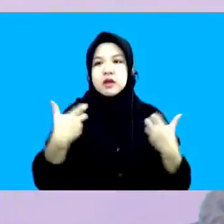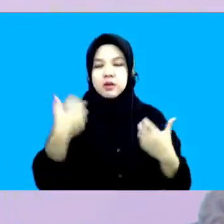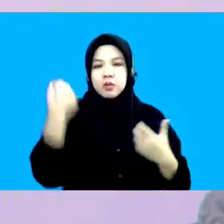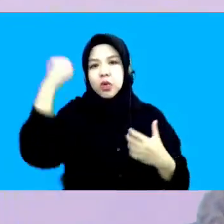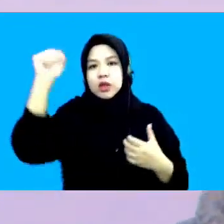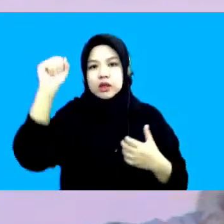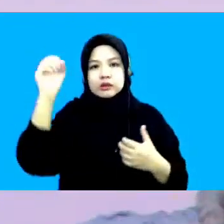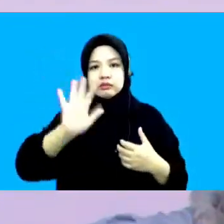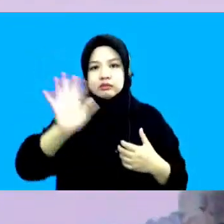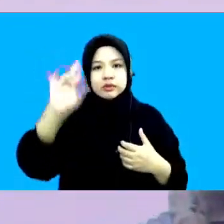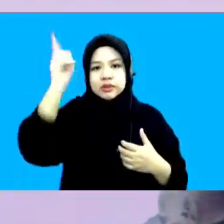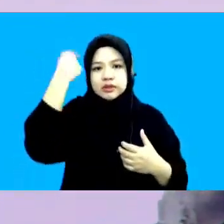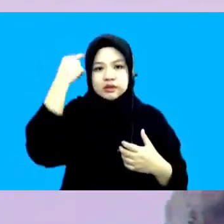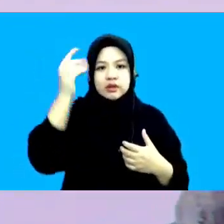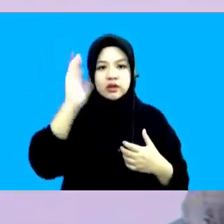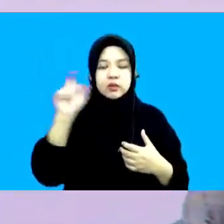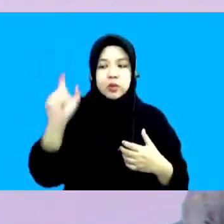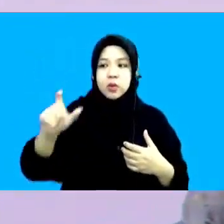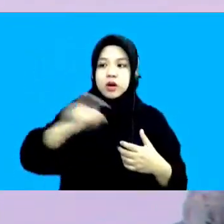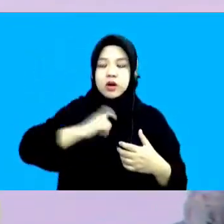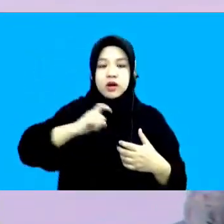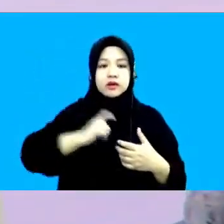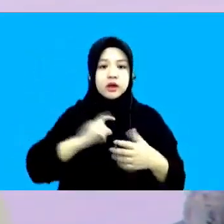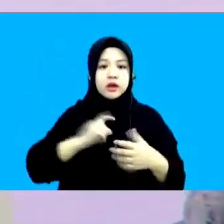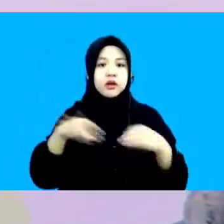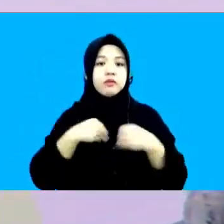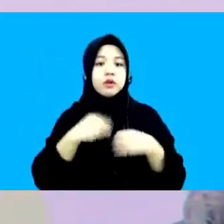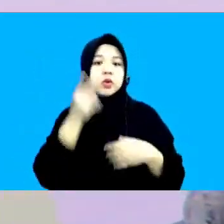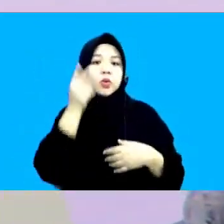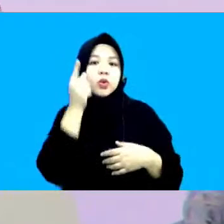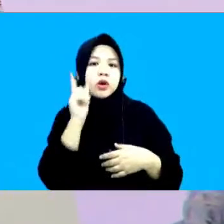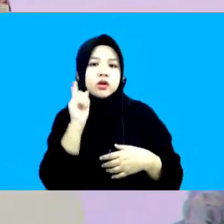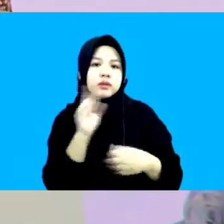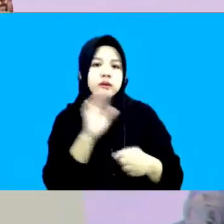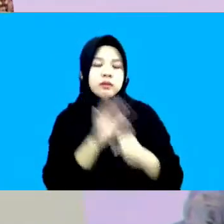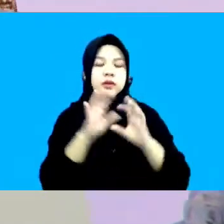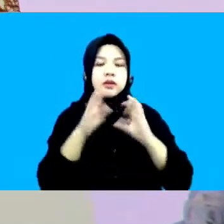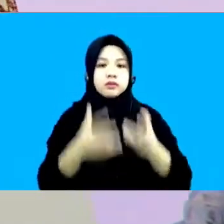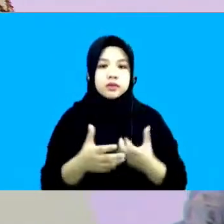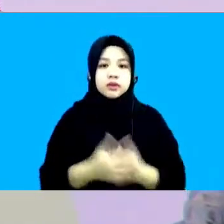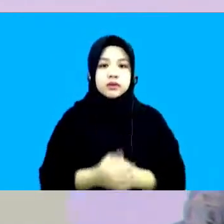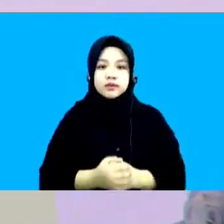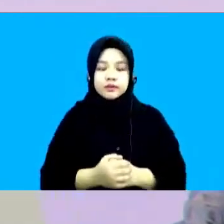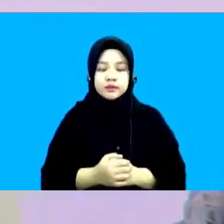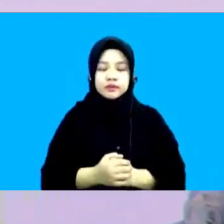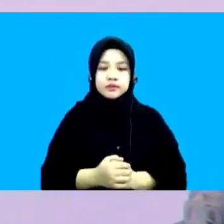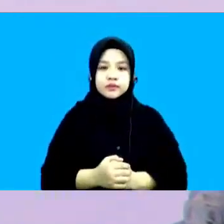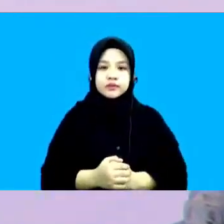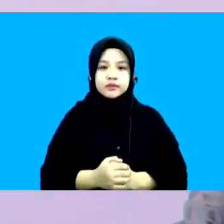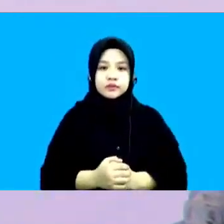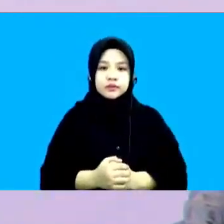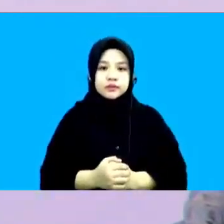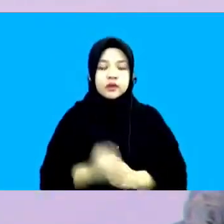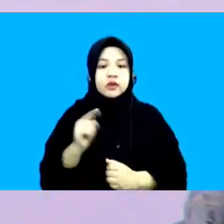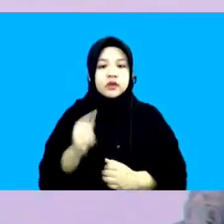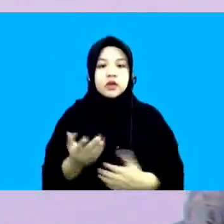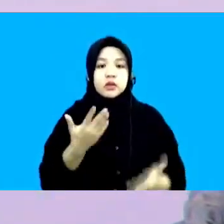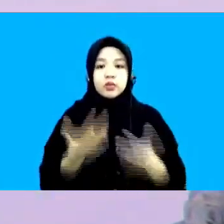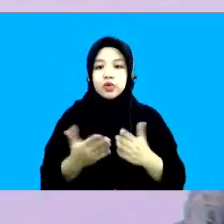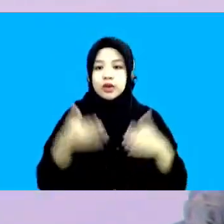can protect you with proper basic services, education,